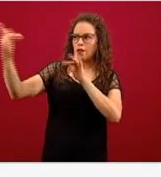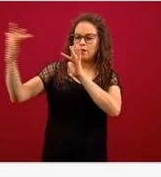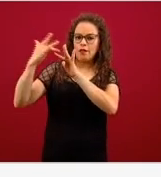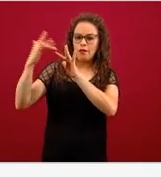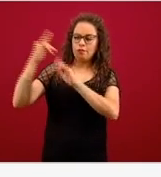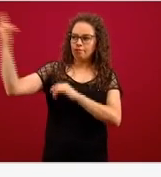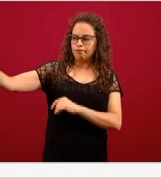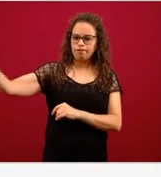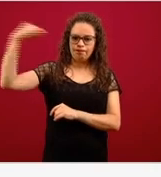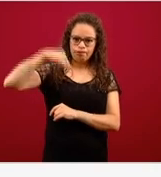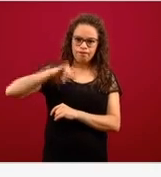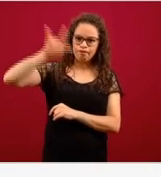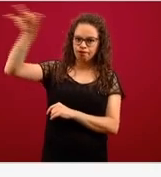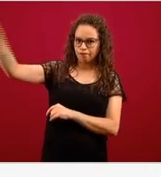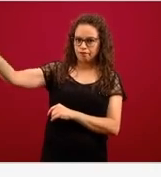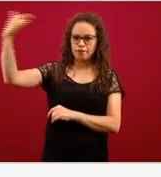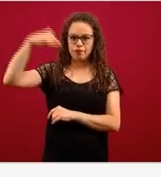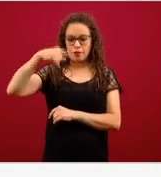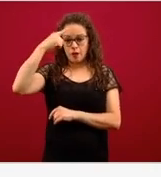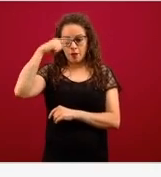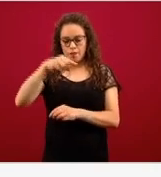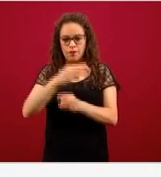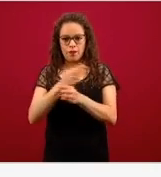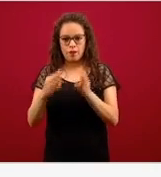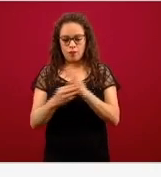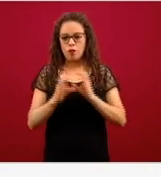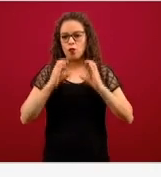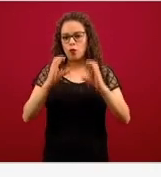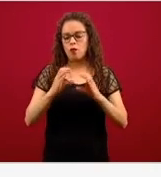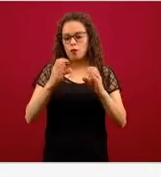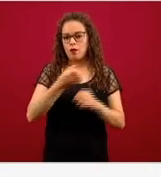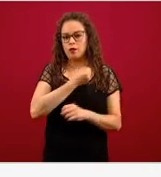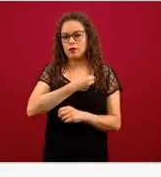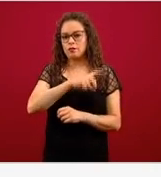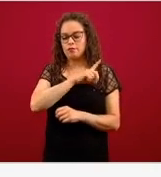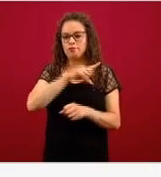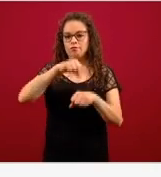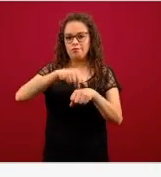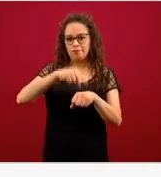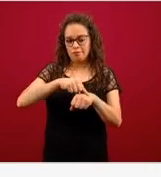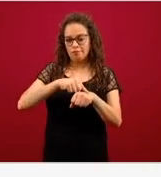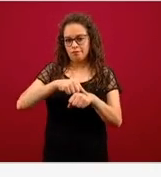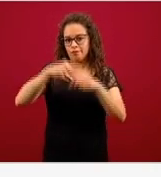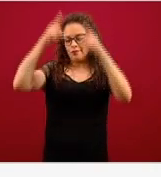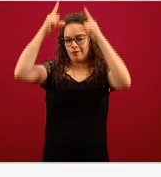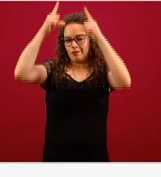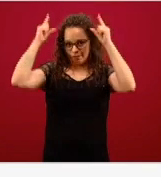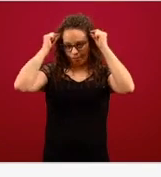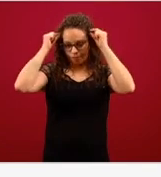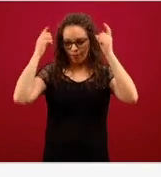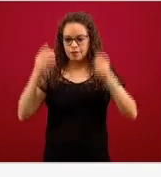successful in reaching the population. We have informed